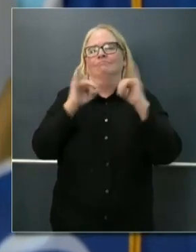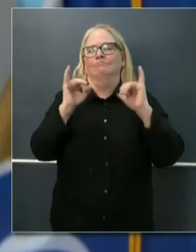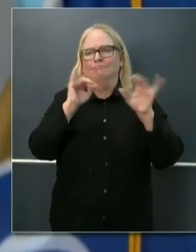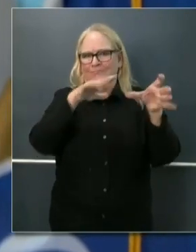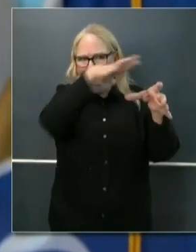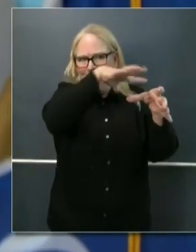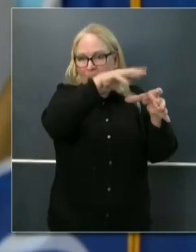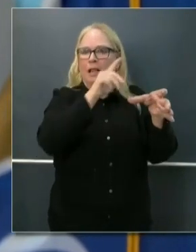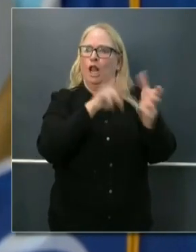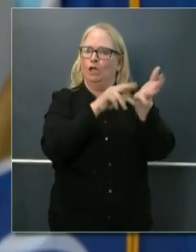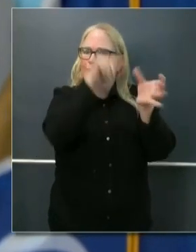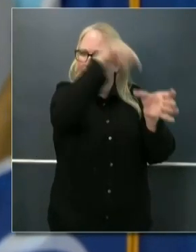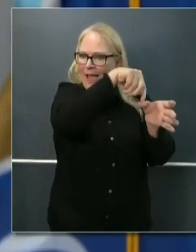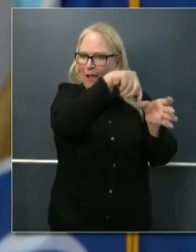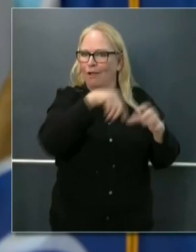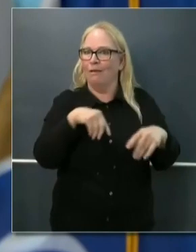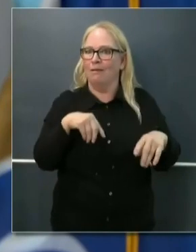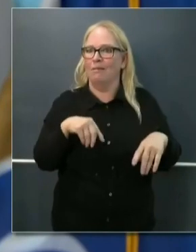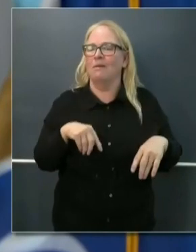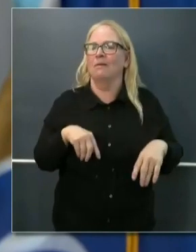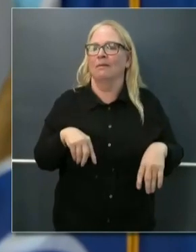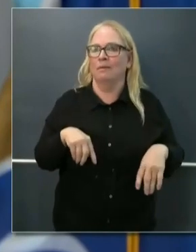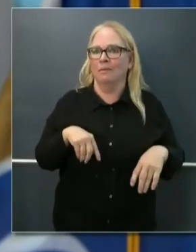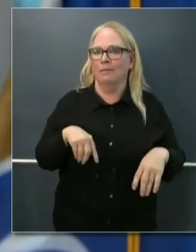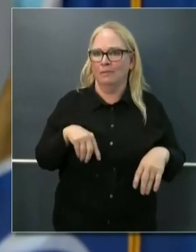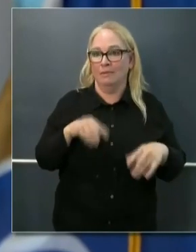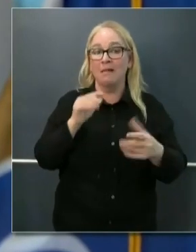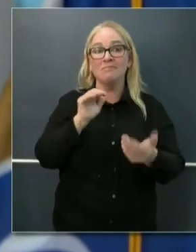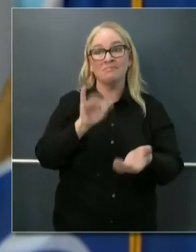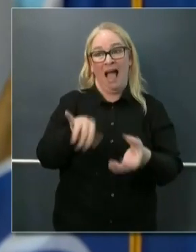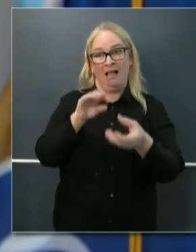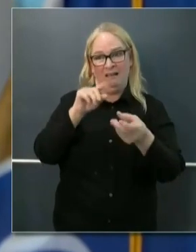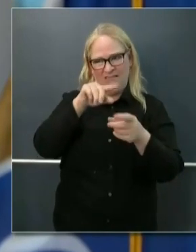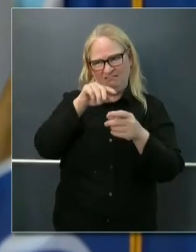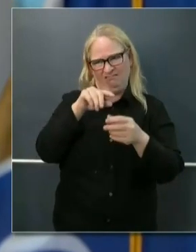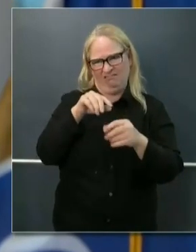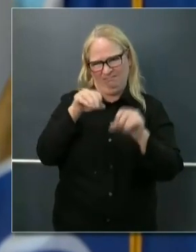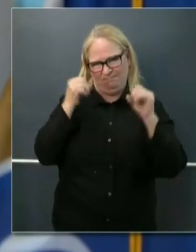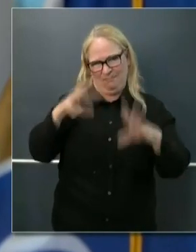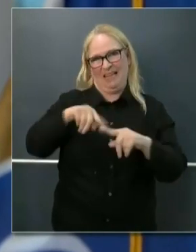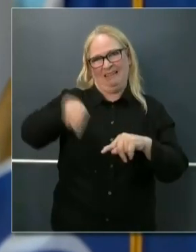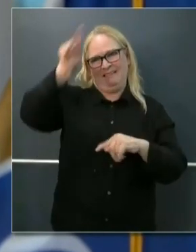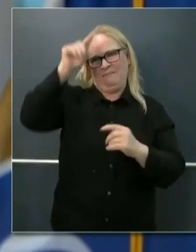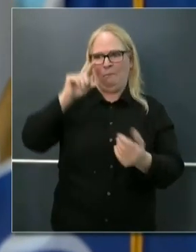nursing facilities in the state of California. We have an additional